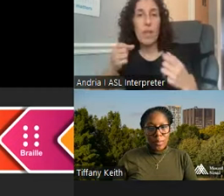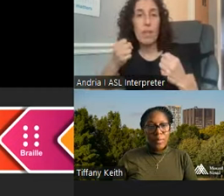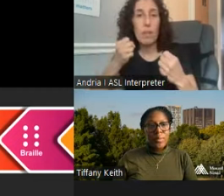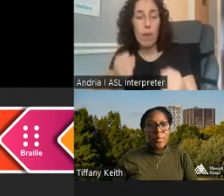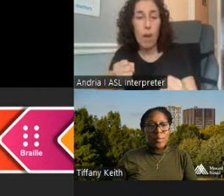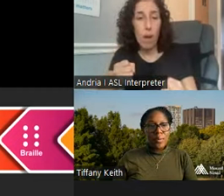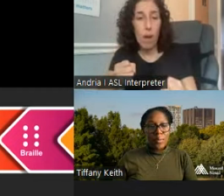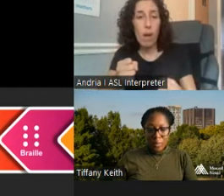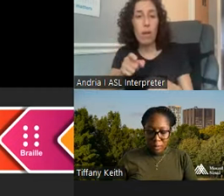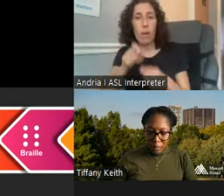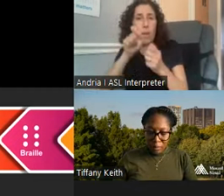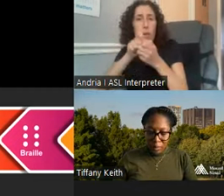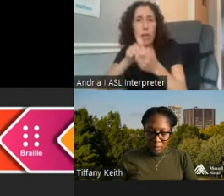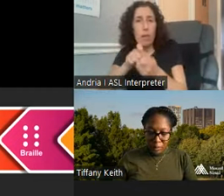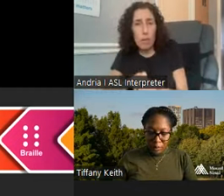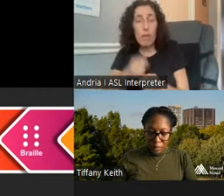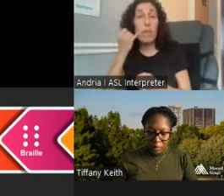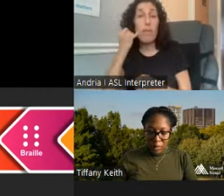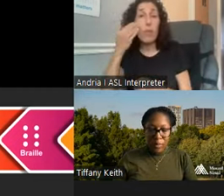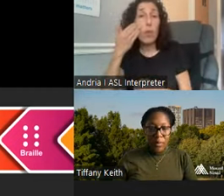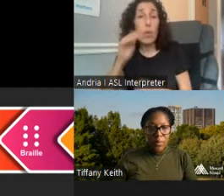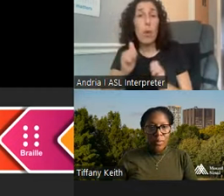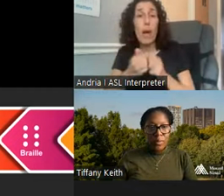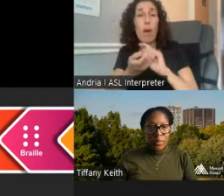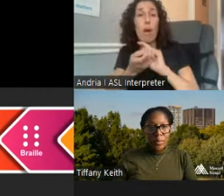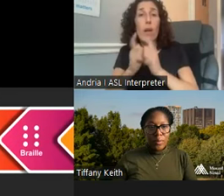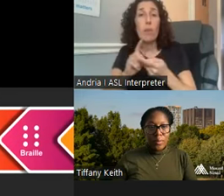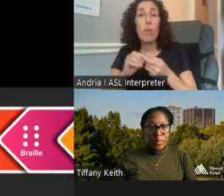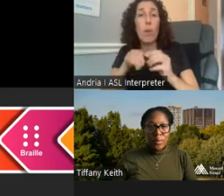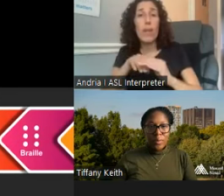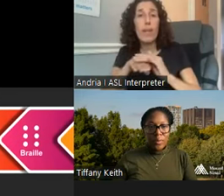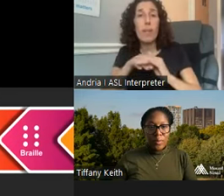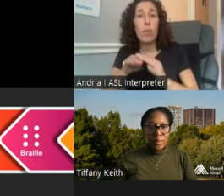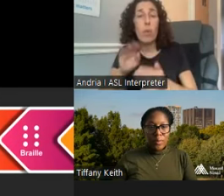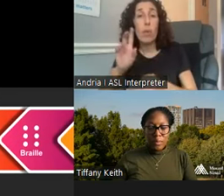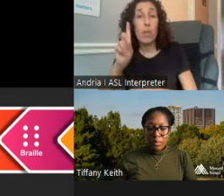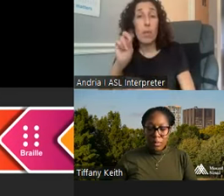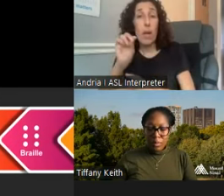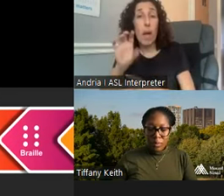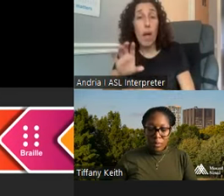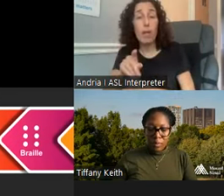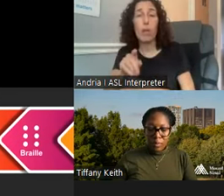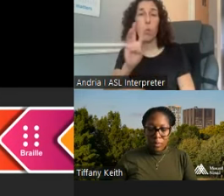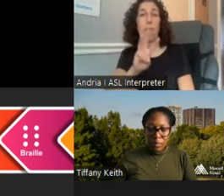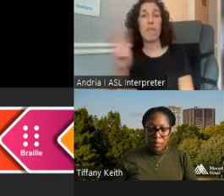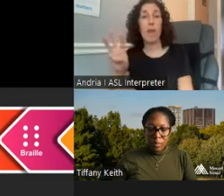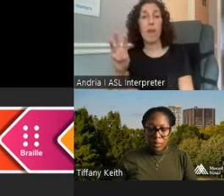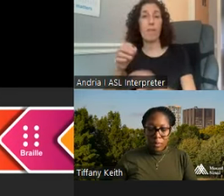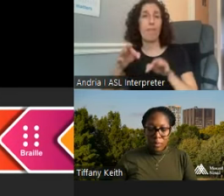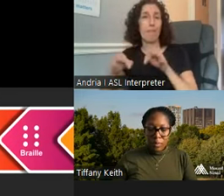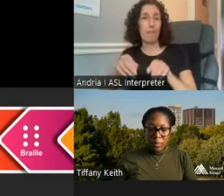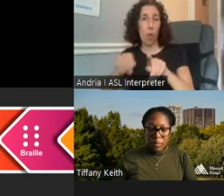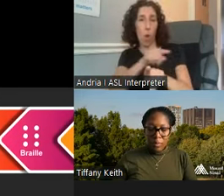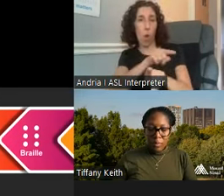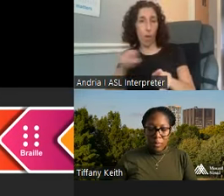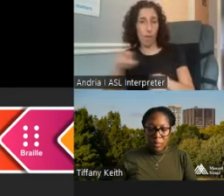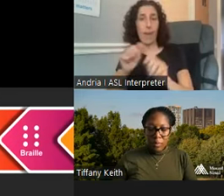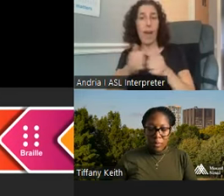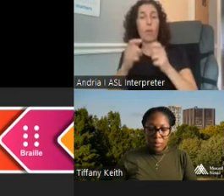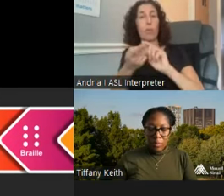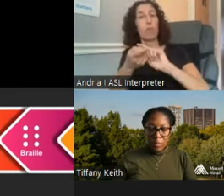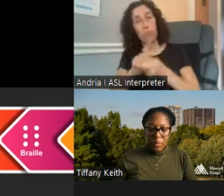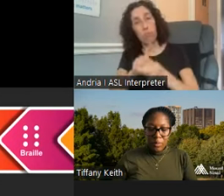our website about how to make accessible documents, so check that out. Braille, which is a system of dots that represent letters